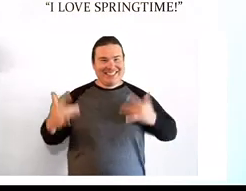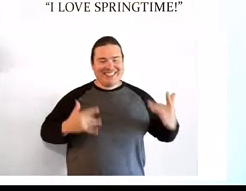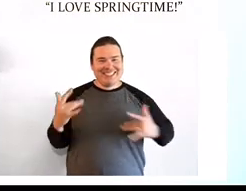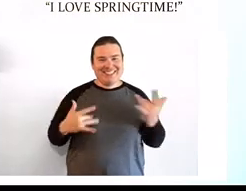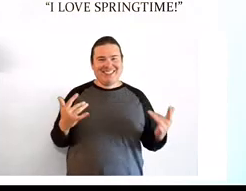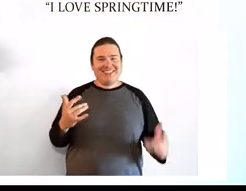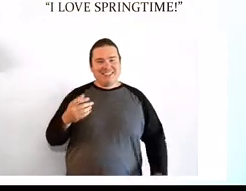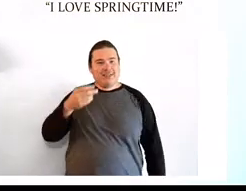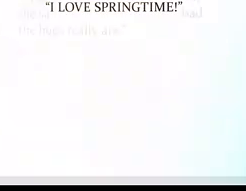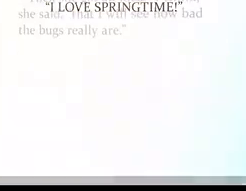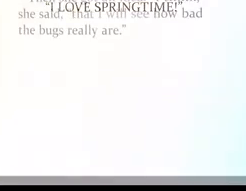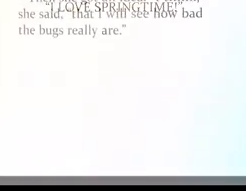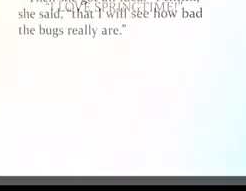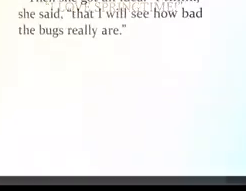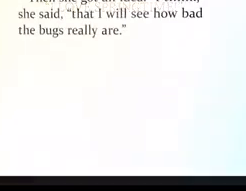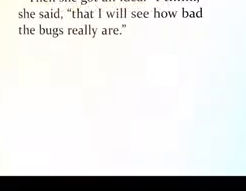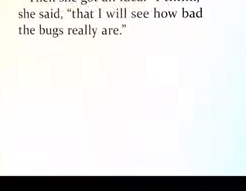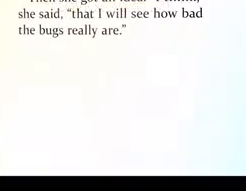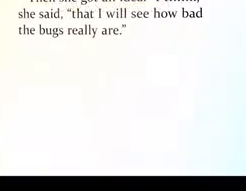springtime!"